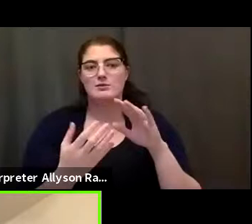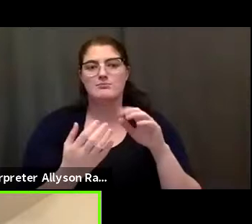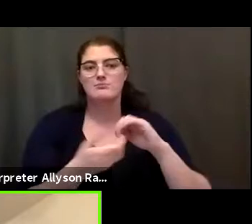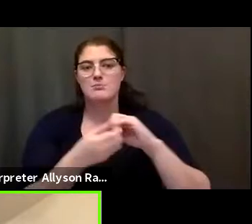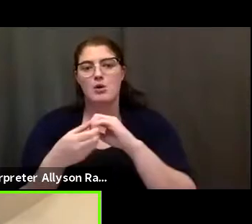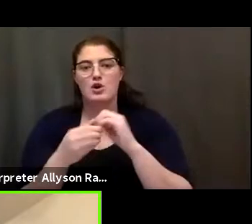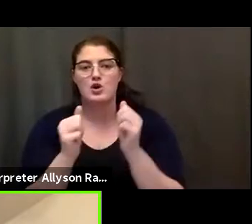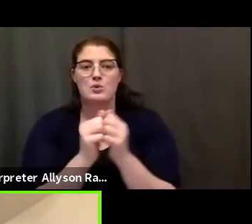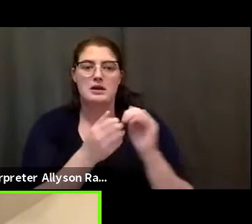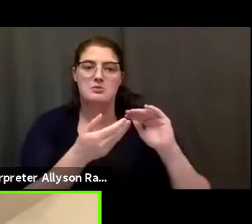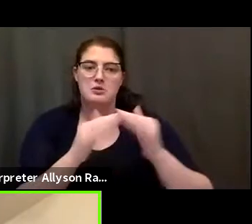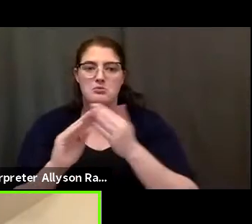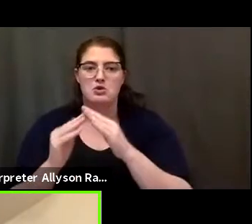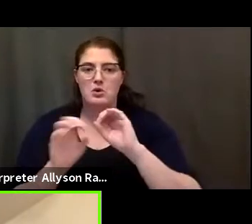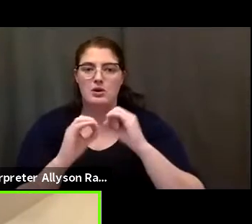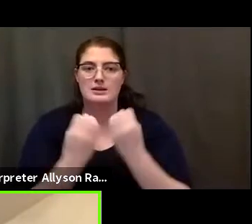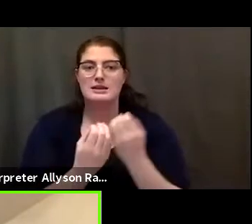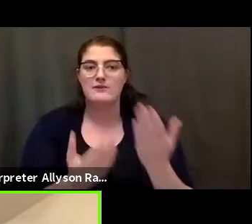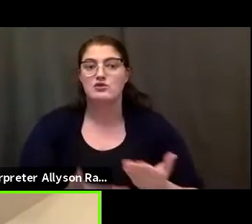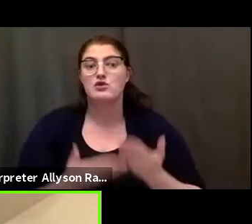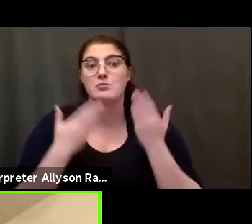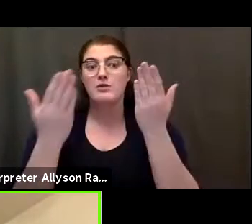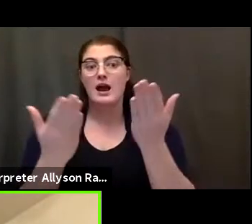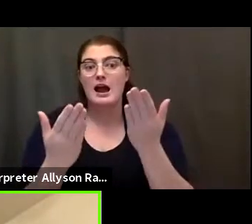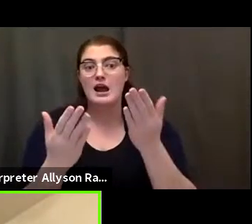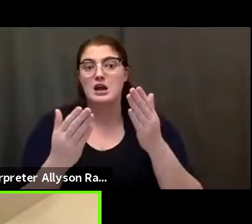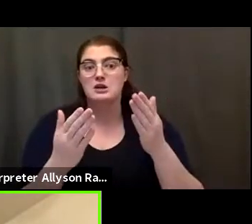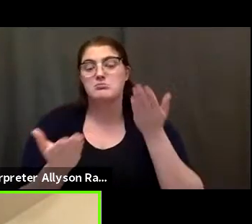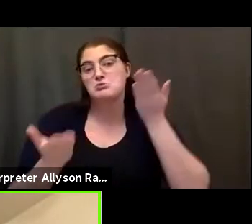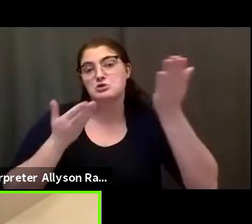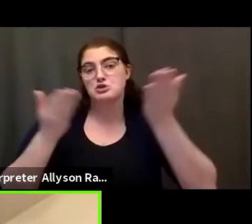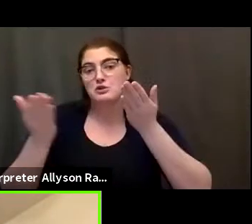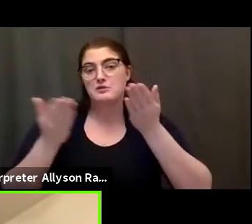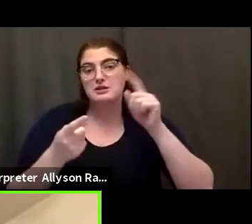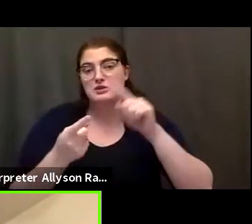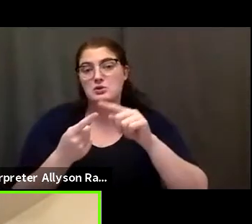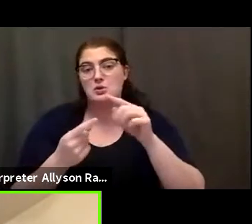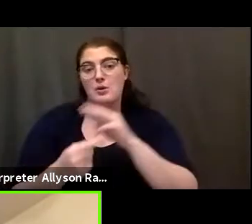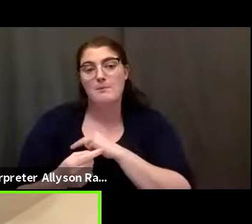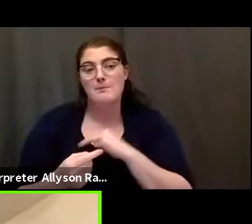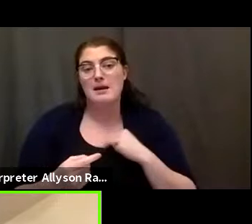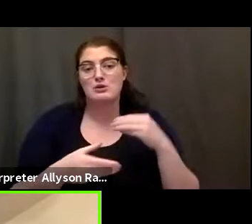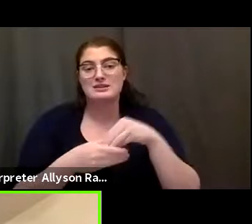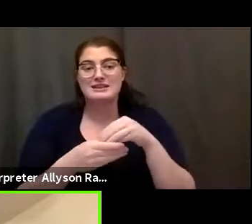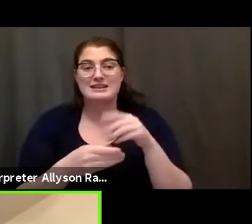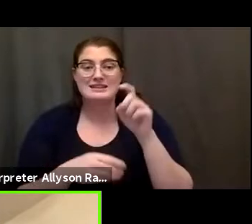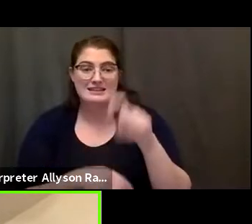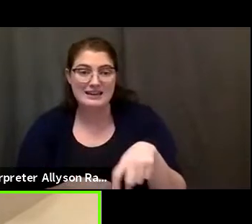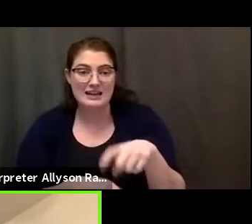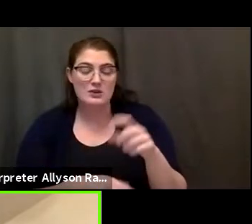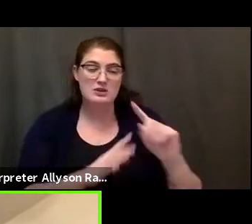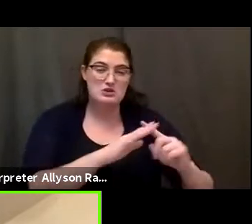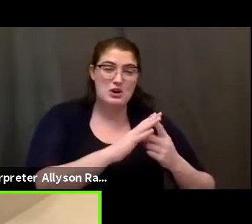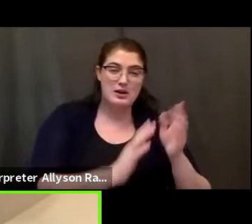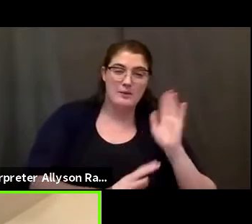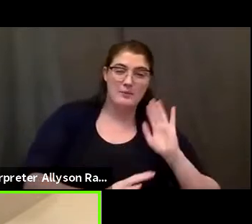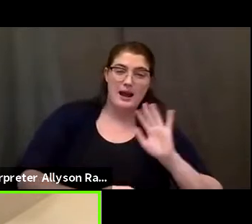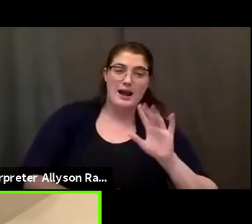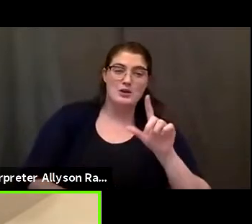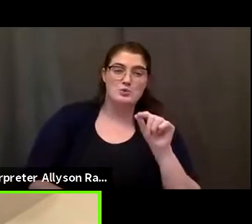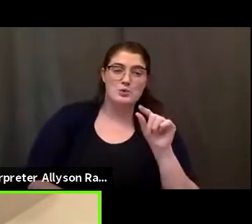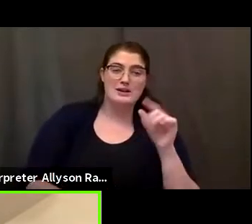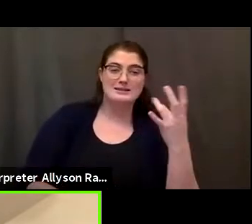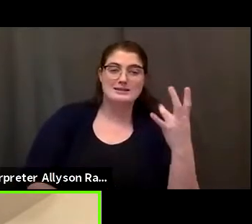organizations to provide, wraparound services to members in need. We started off in 2017 in Brooklyn, New